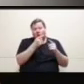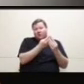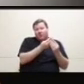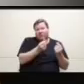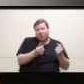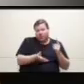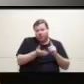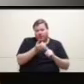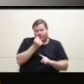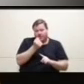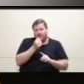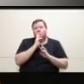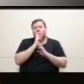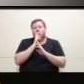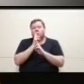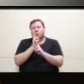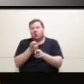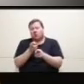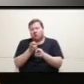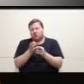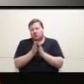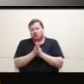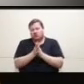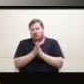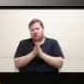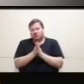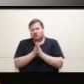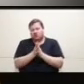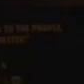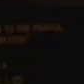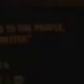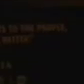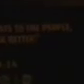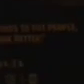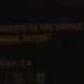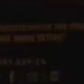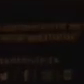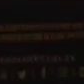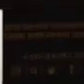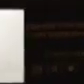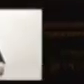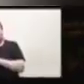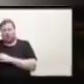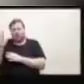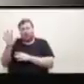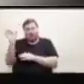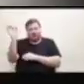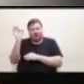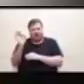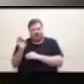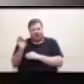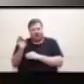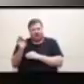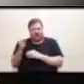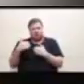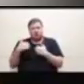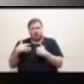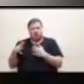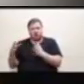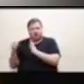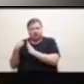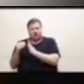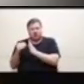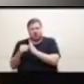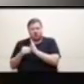the disparity between the budget spent, which is around 5% of the original allocation and targets, 65% for basic